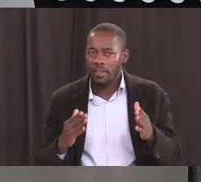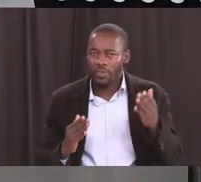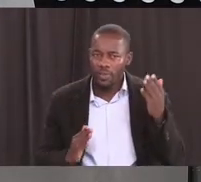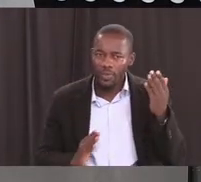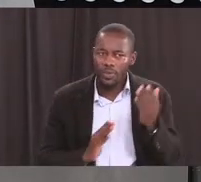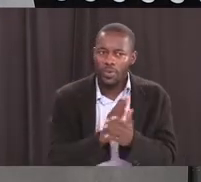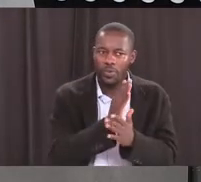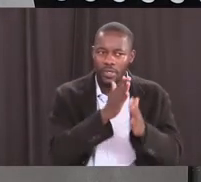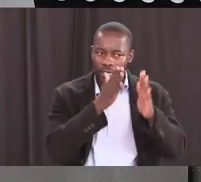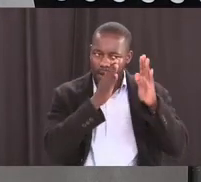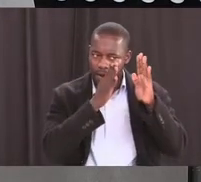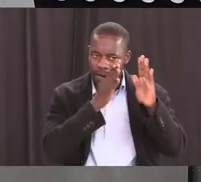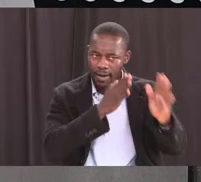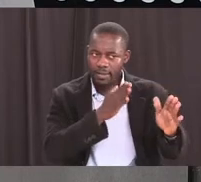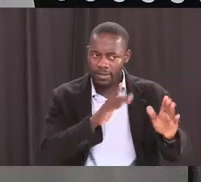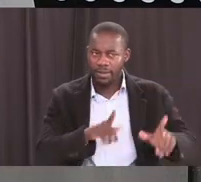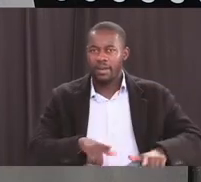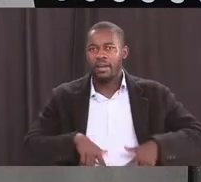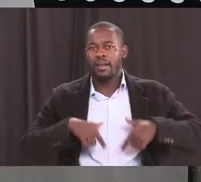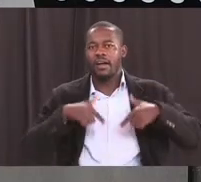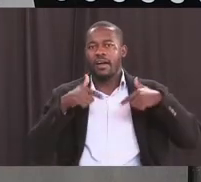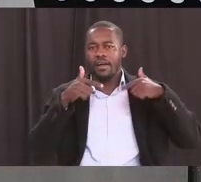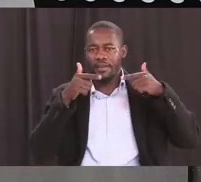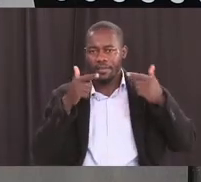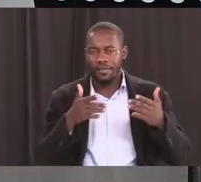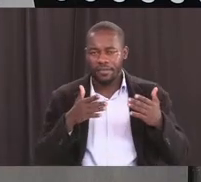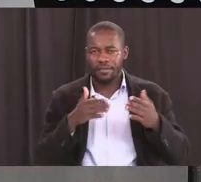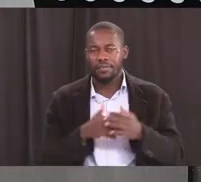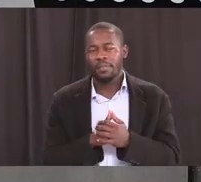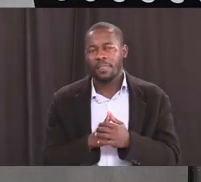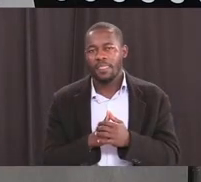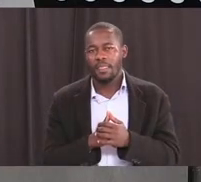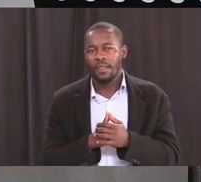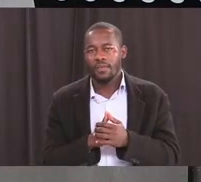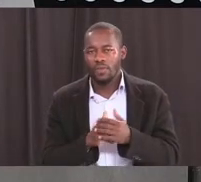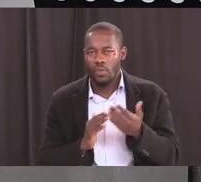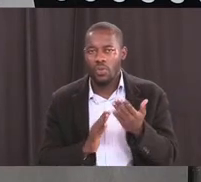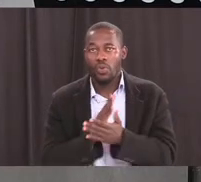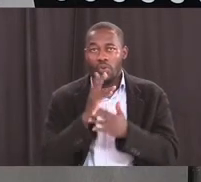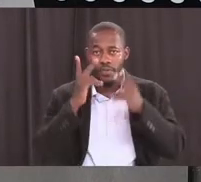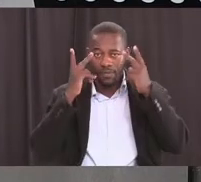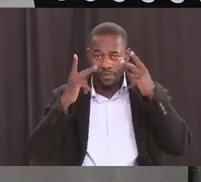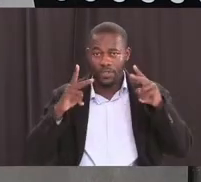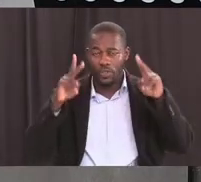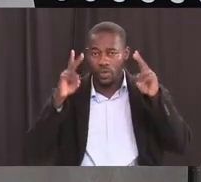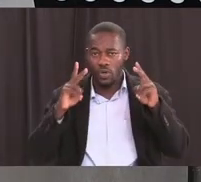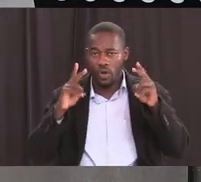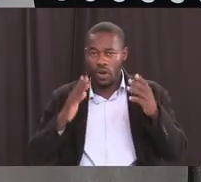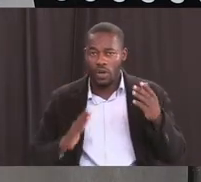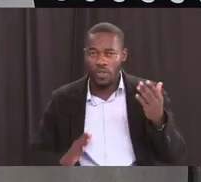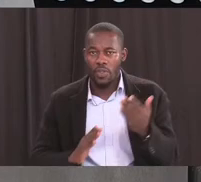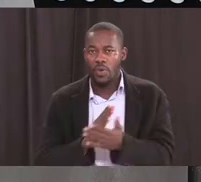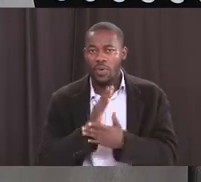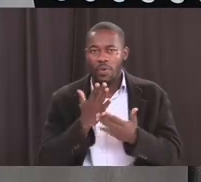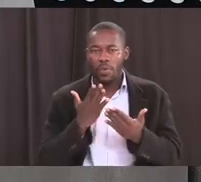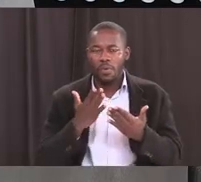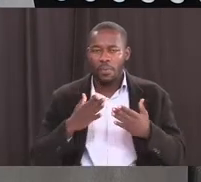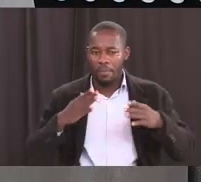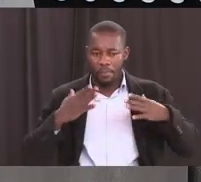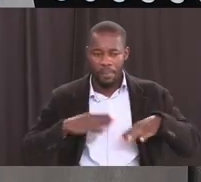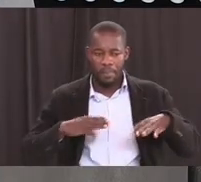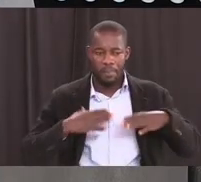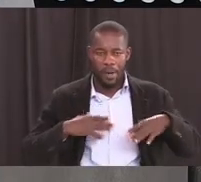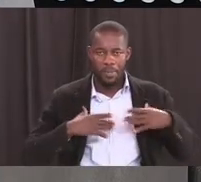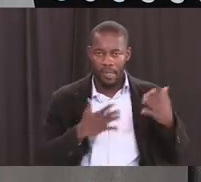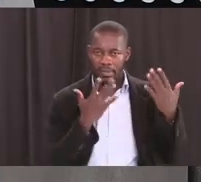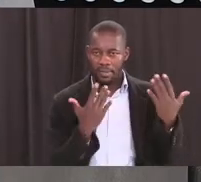direct life-altering encounters with the risen Lord, through visions, through human instruments, messengers,